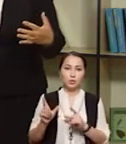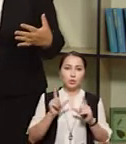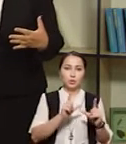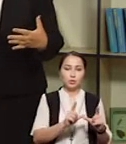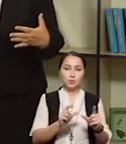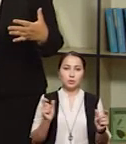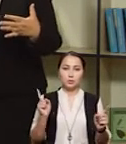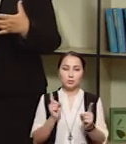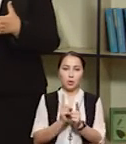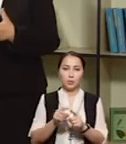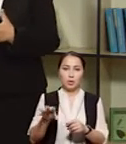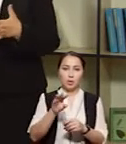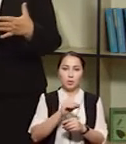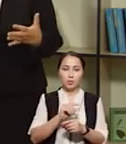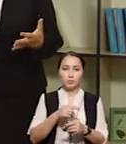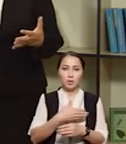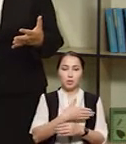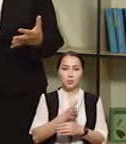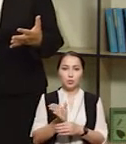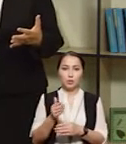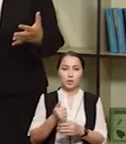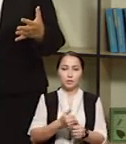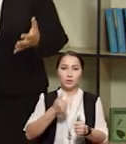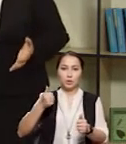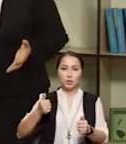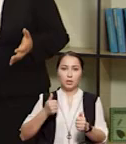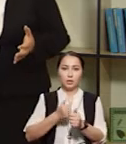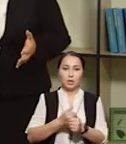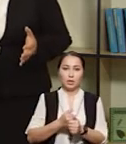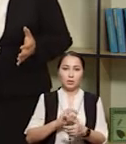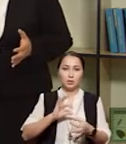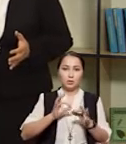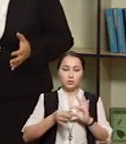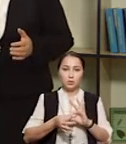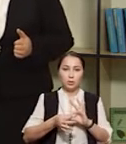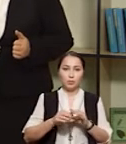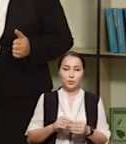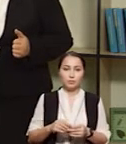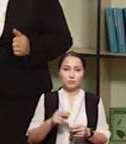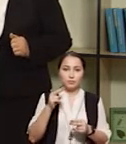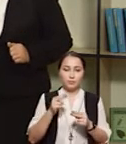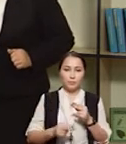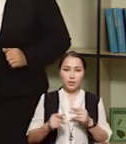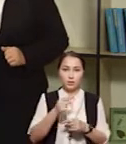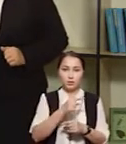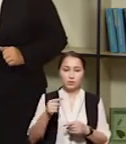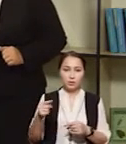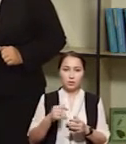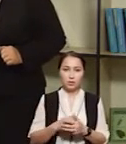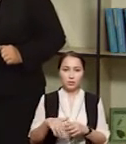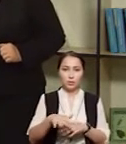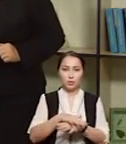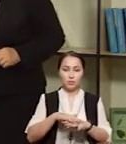Har to'qnashuvda u buriladi, orqaga qaytadi va murakkab siniq chiziqdan iborat bo'ladi uning